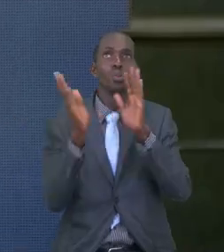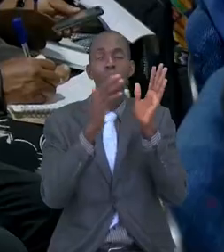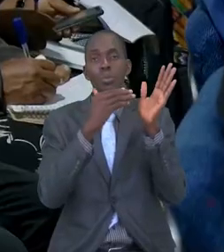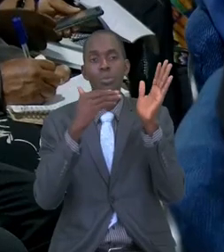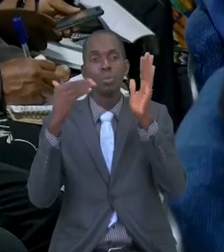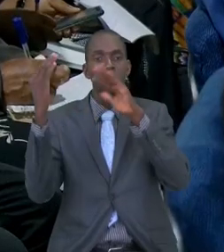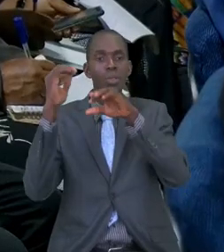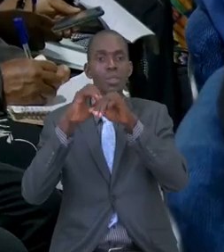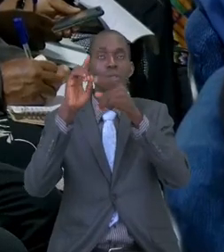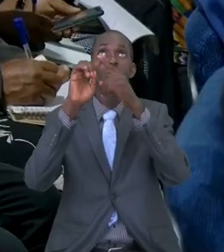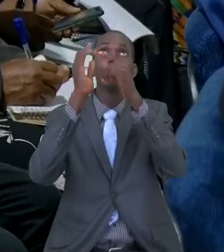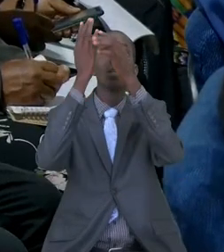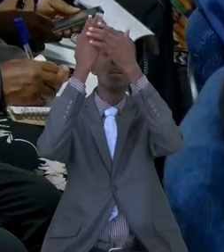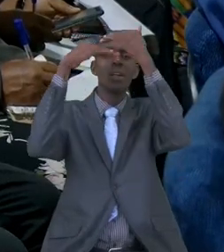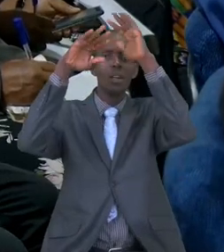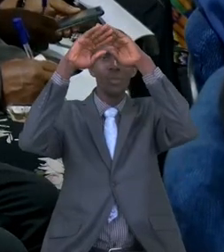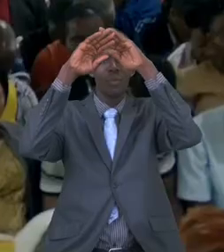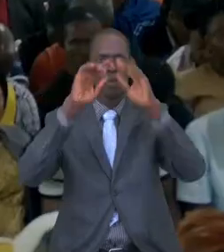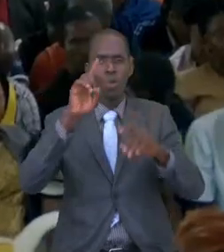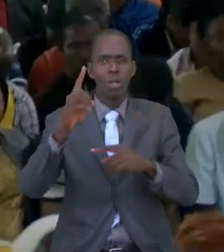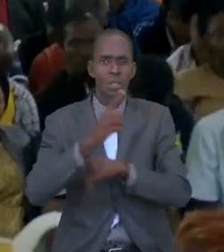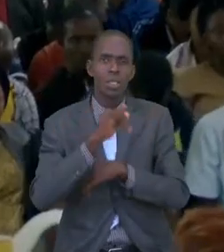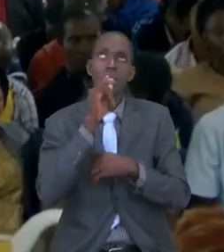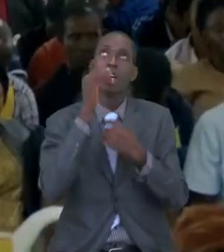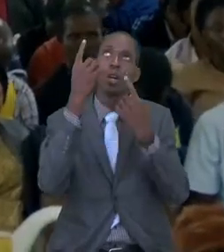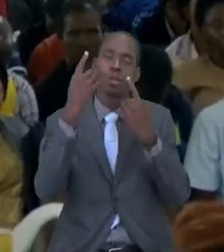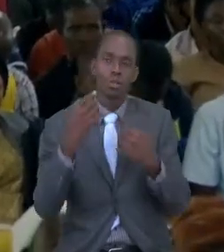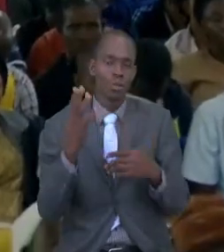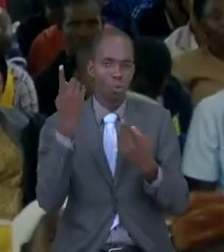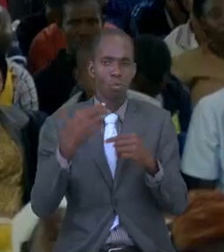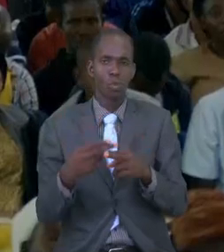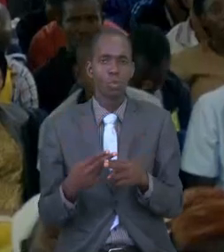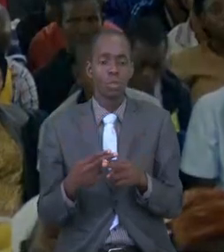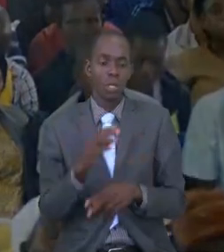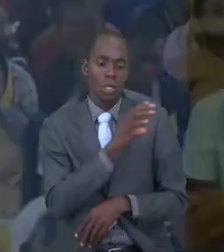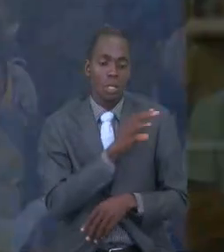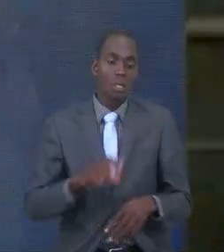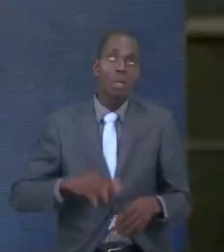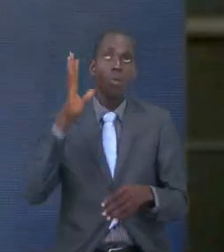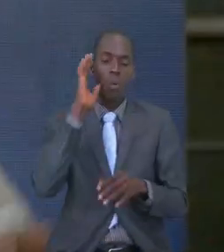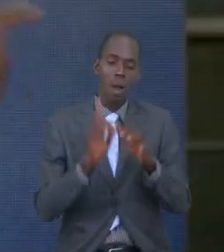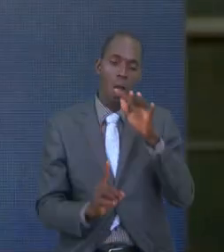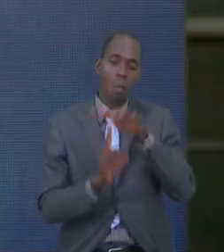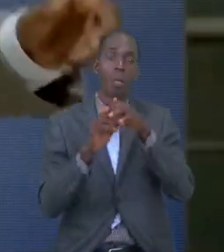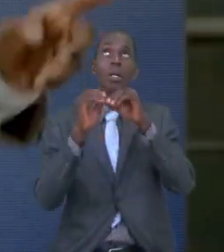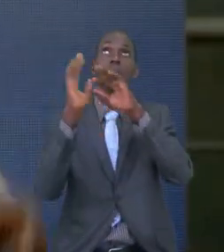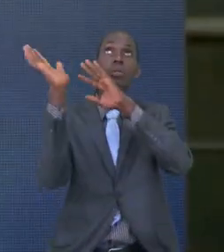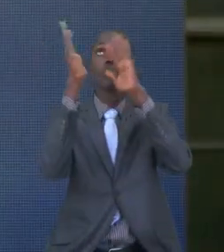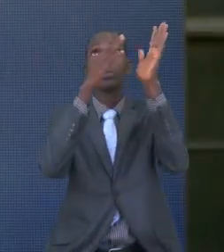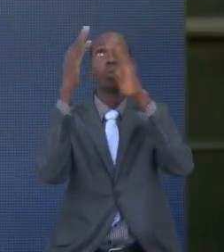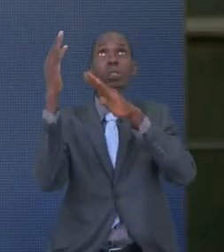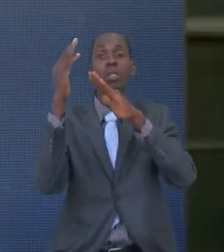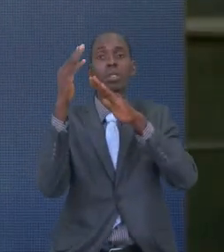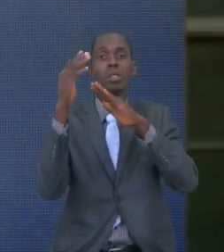heaven. One day is coming. Christ will appear in the sky. The graves